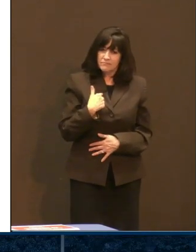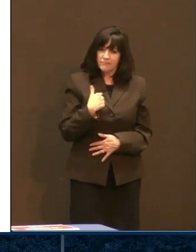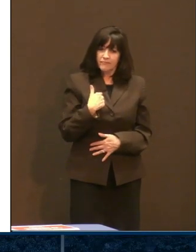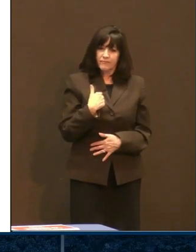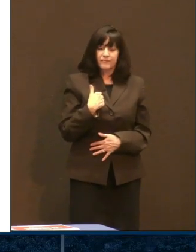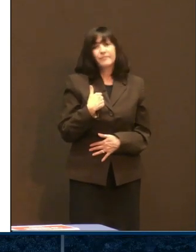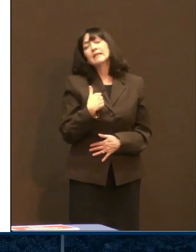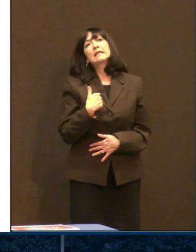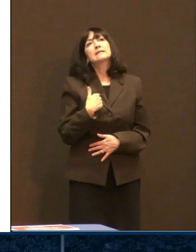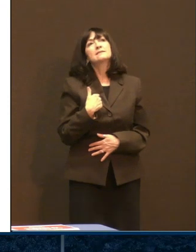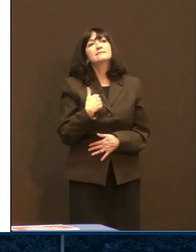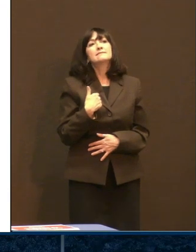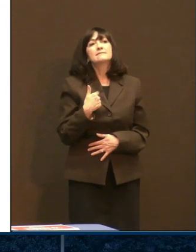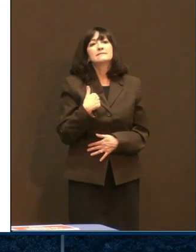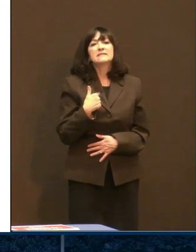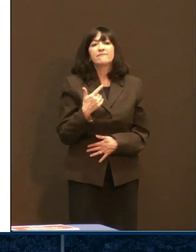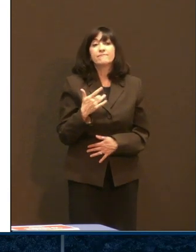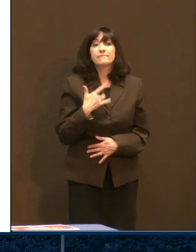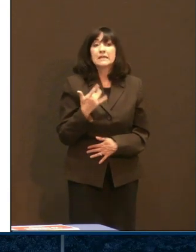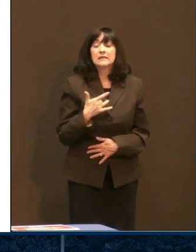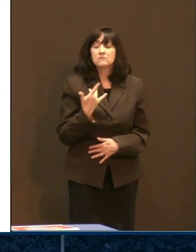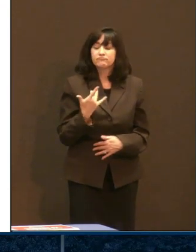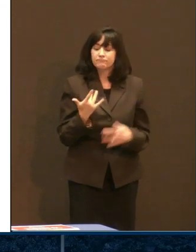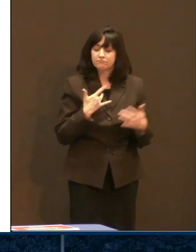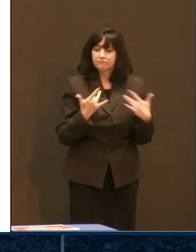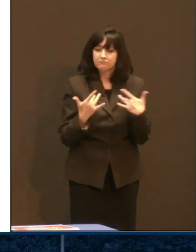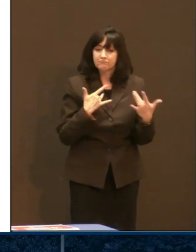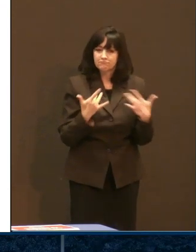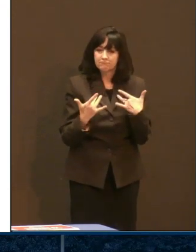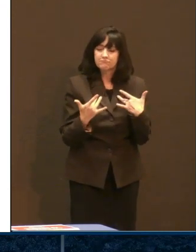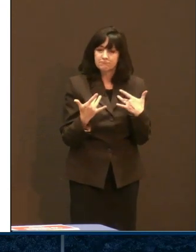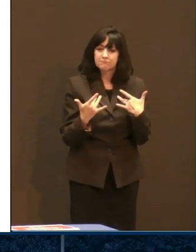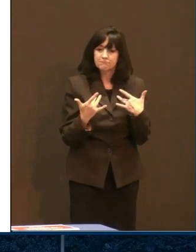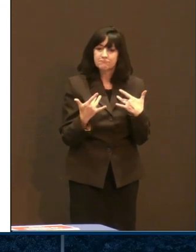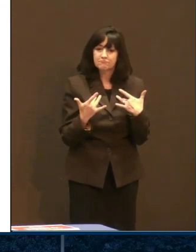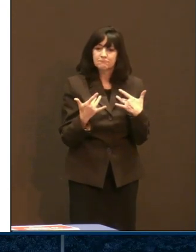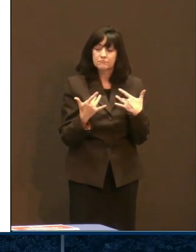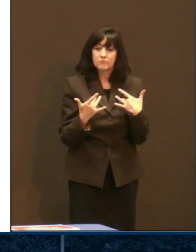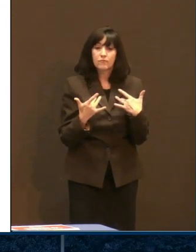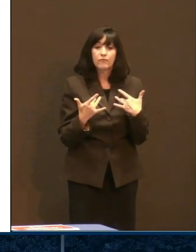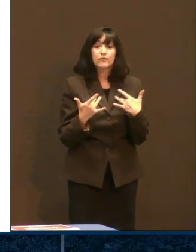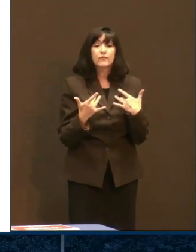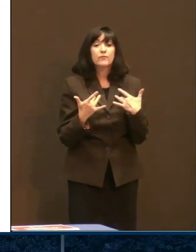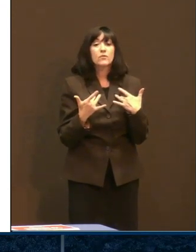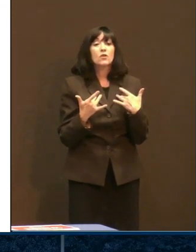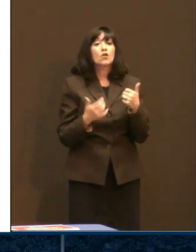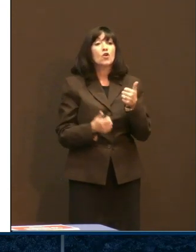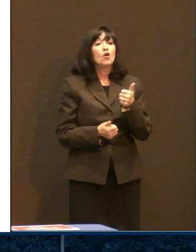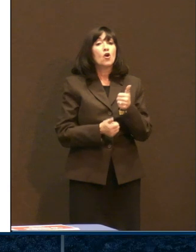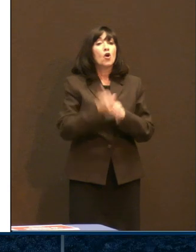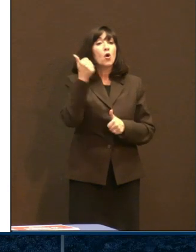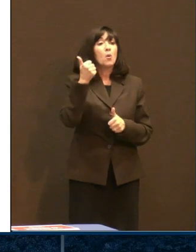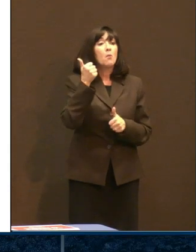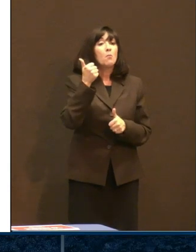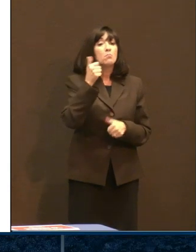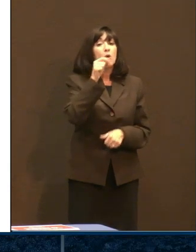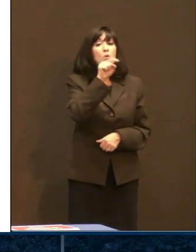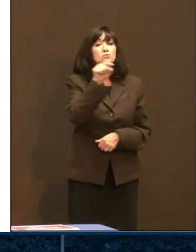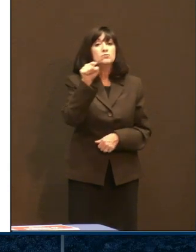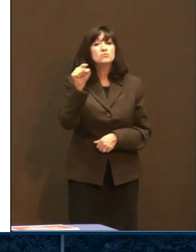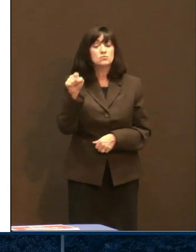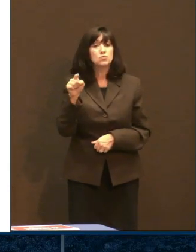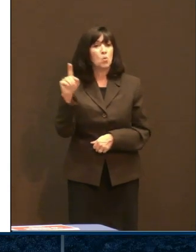concerning is that the vast majority of them represent an area where the biggest outbreak is right